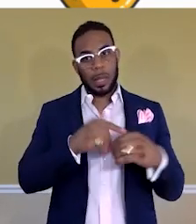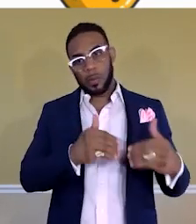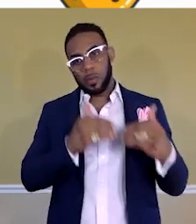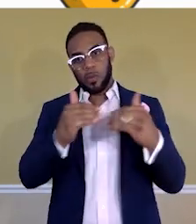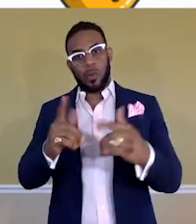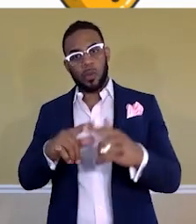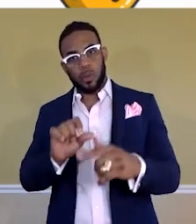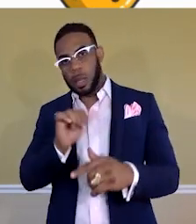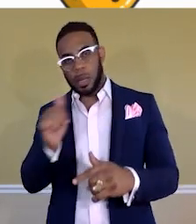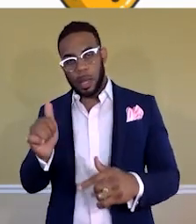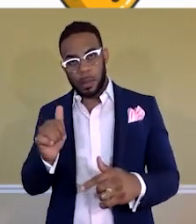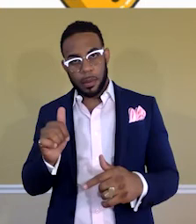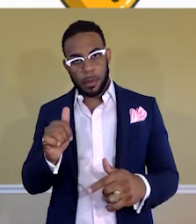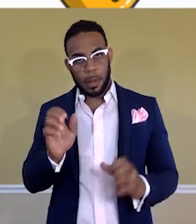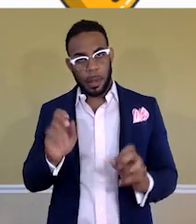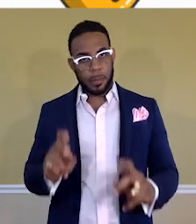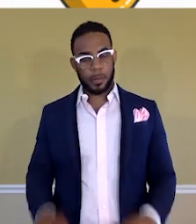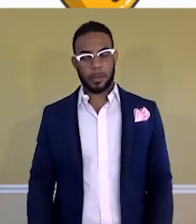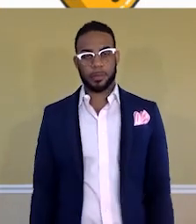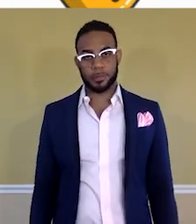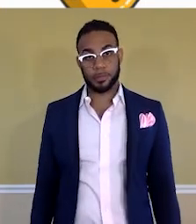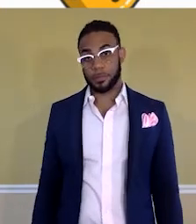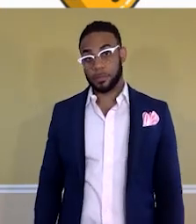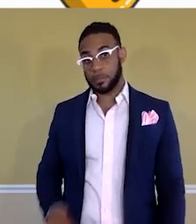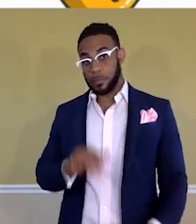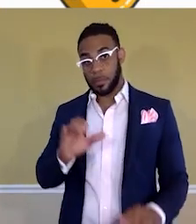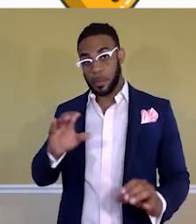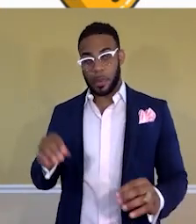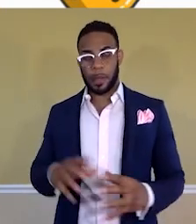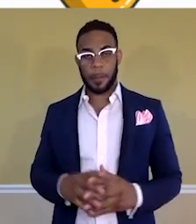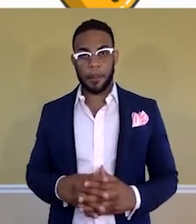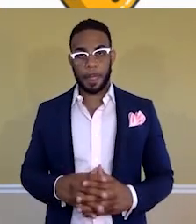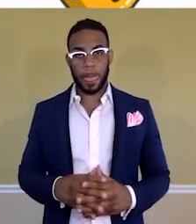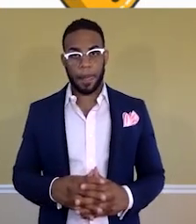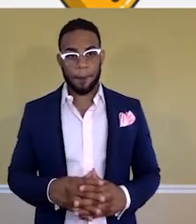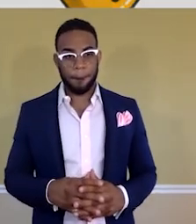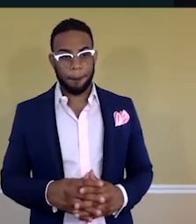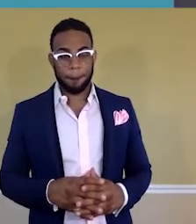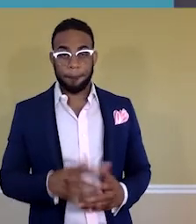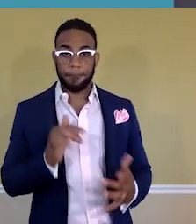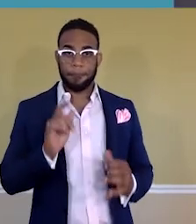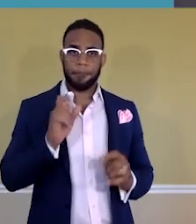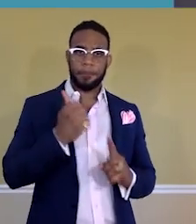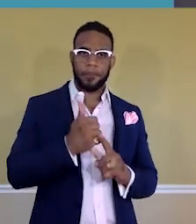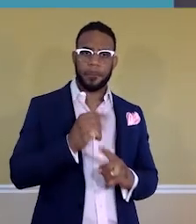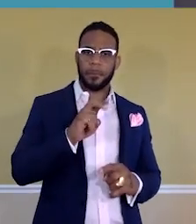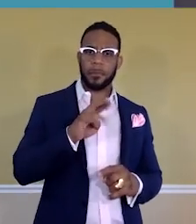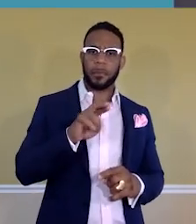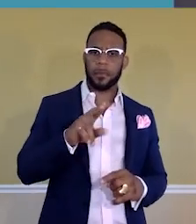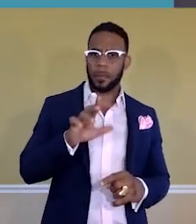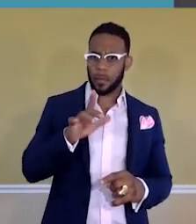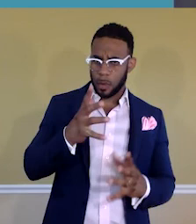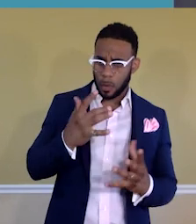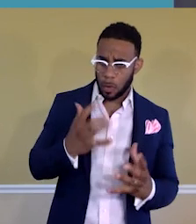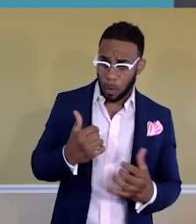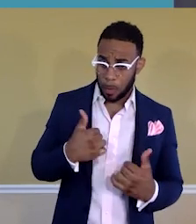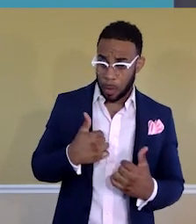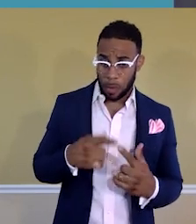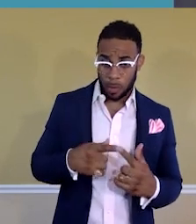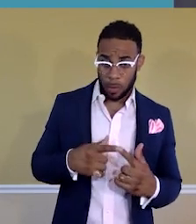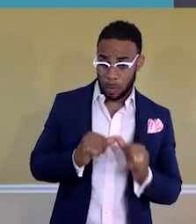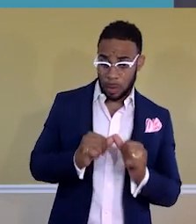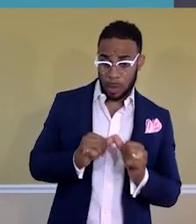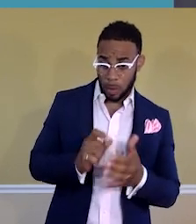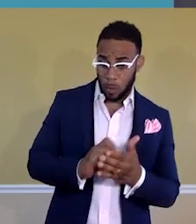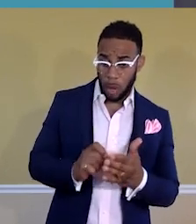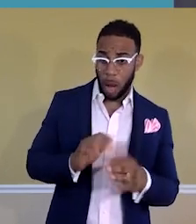to another opportunity, another company. And you may be asking yourself, Brittney, do you just want me to just continue